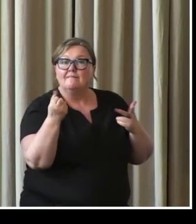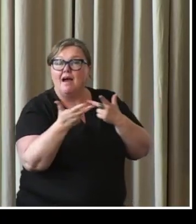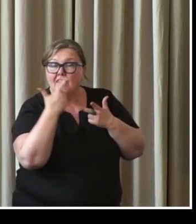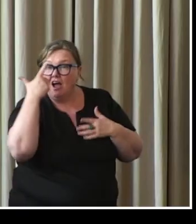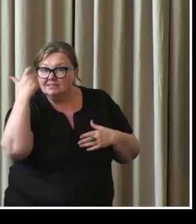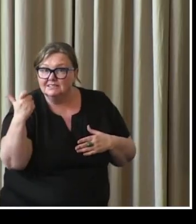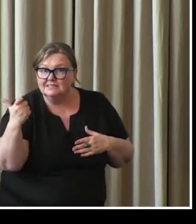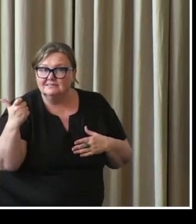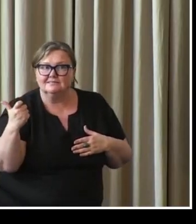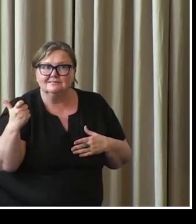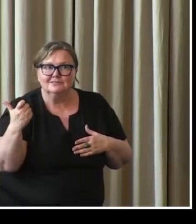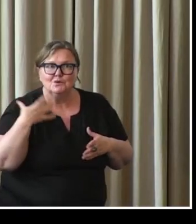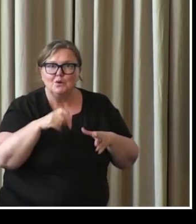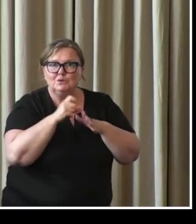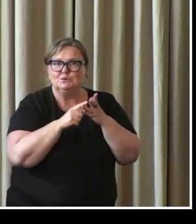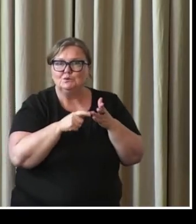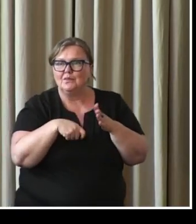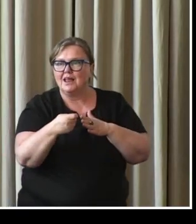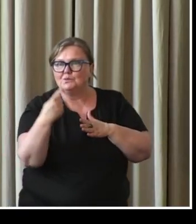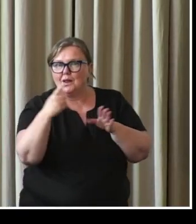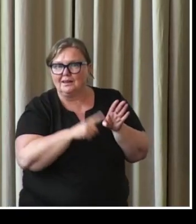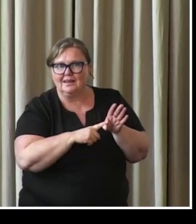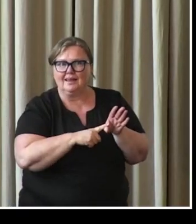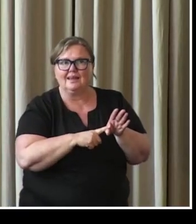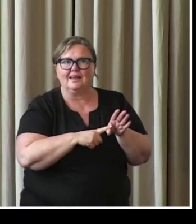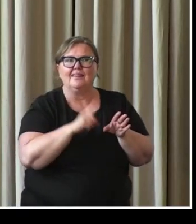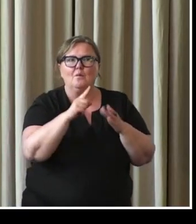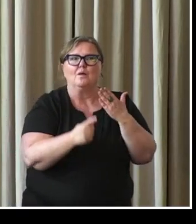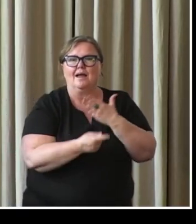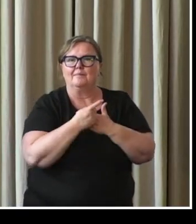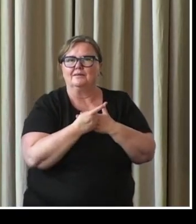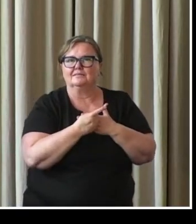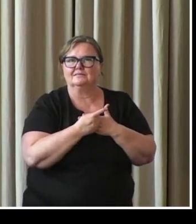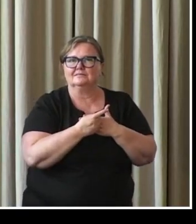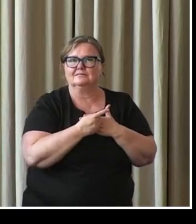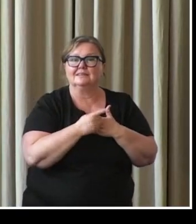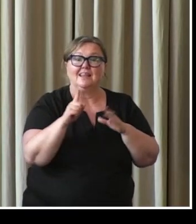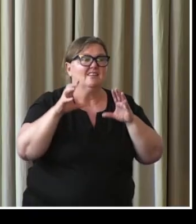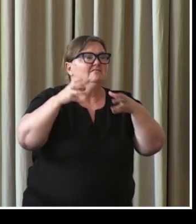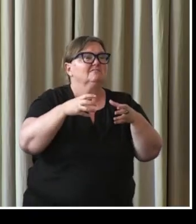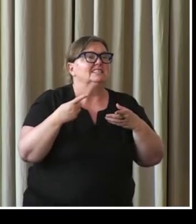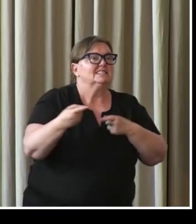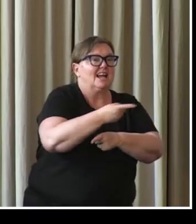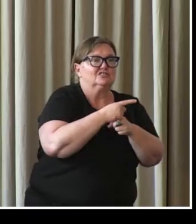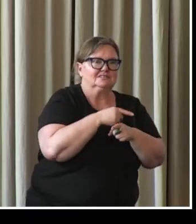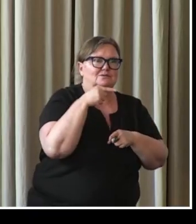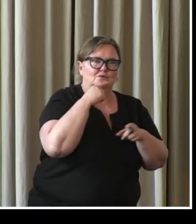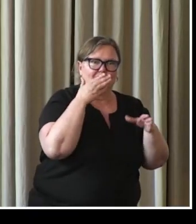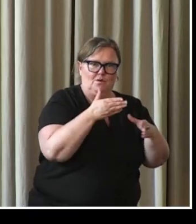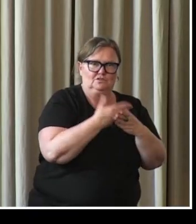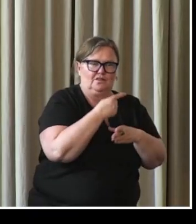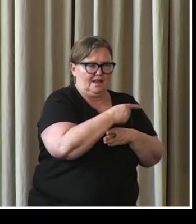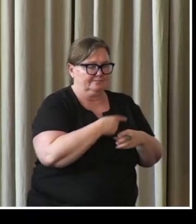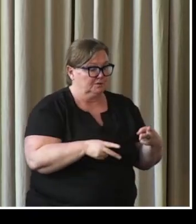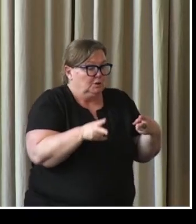things that we might do over the coming years, and that's what's going to happen in these roundtable conversations. There'll be